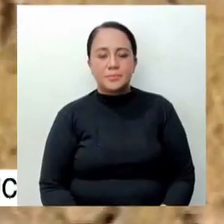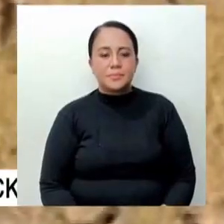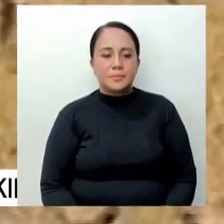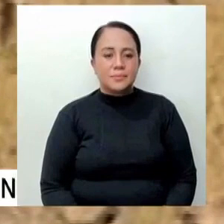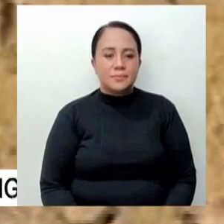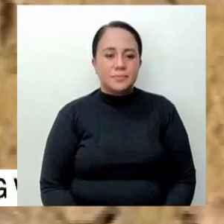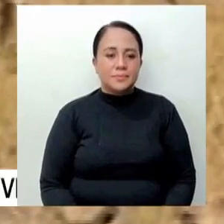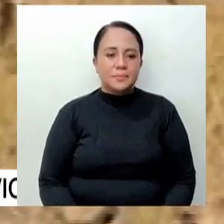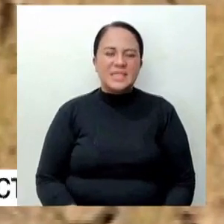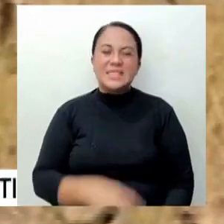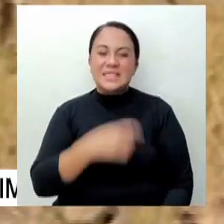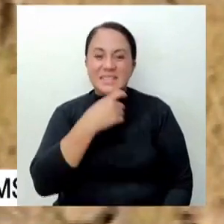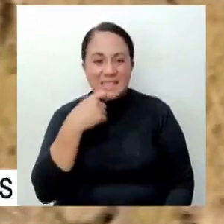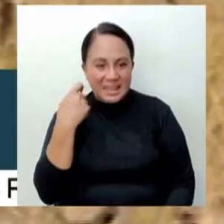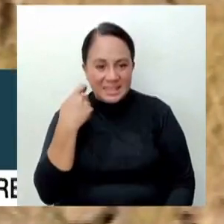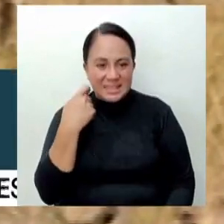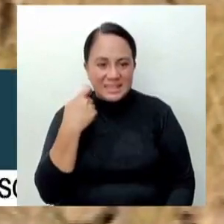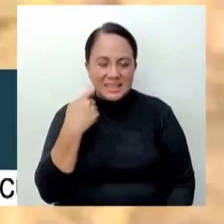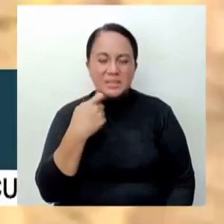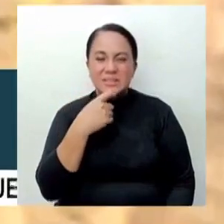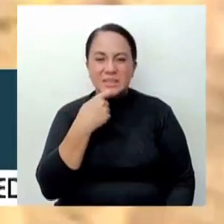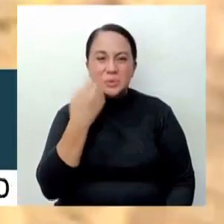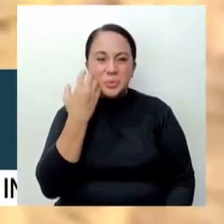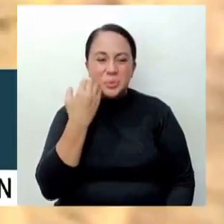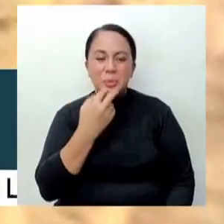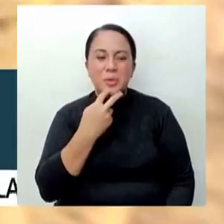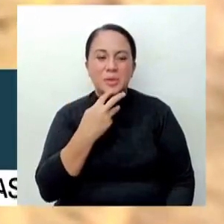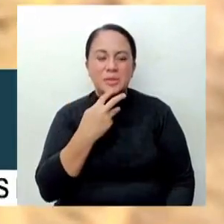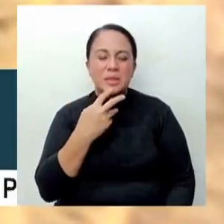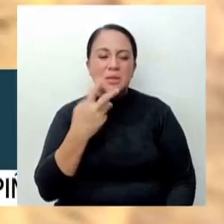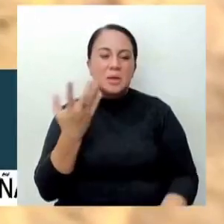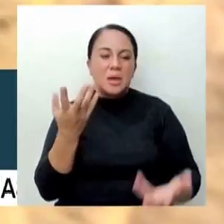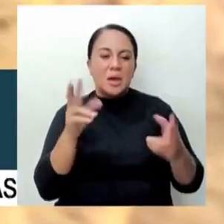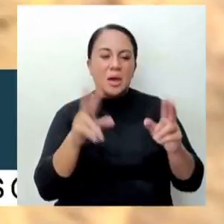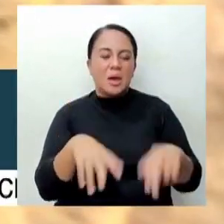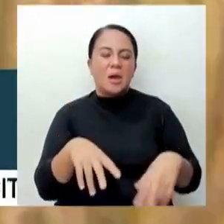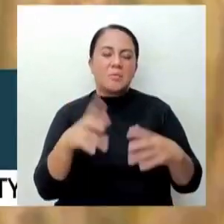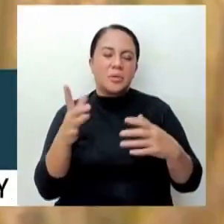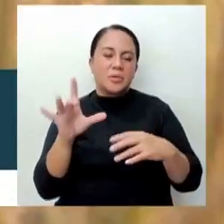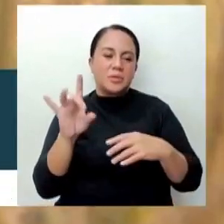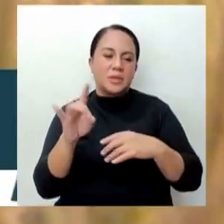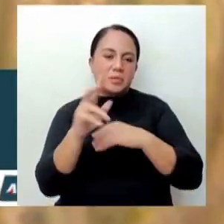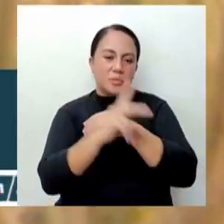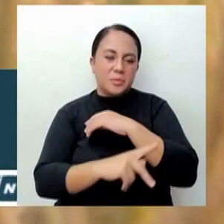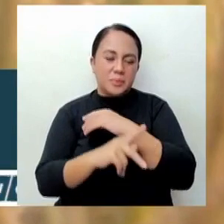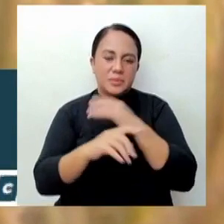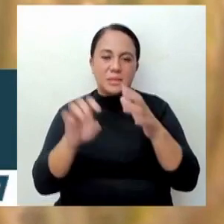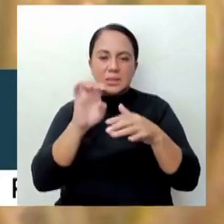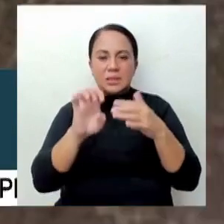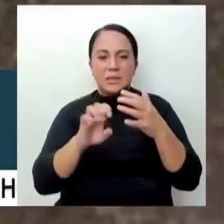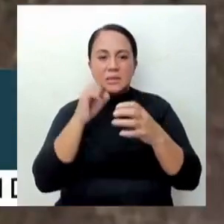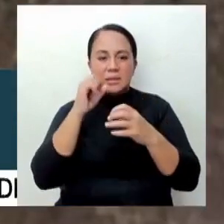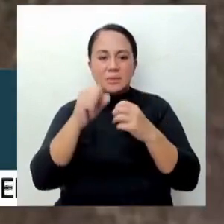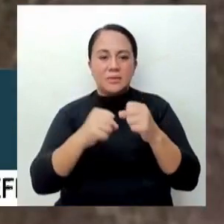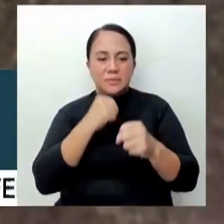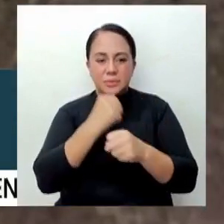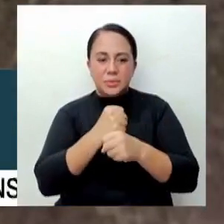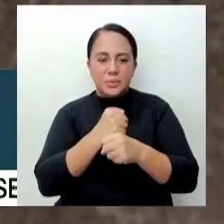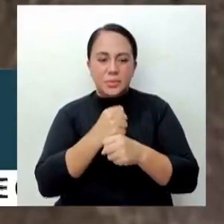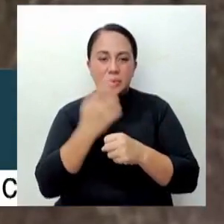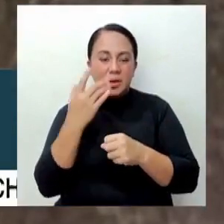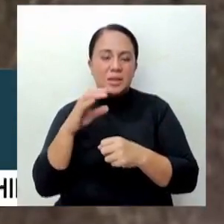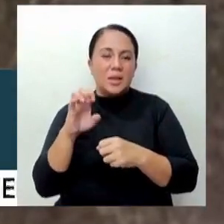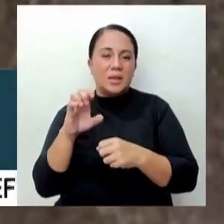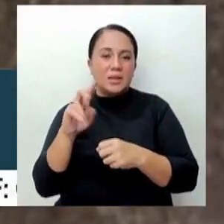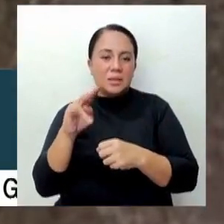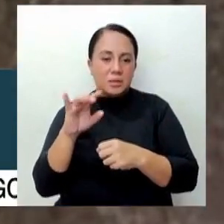Dry spells and drought may occur in 38 Philippine provinces by year-end as an effect of the El Nino phenomenon.